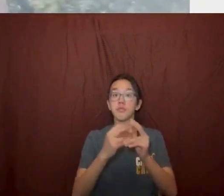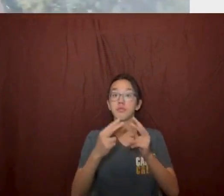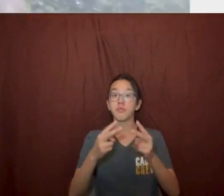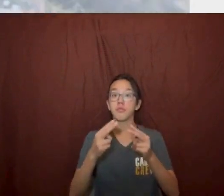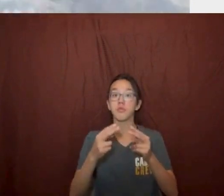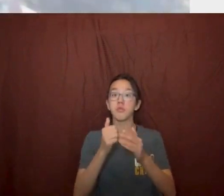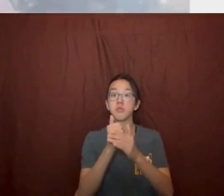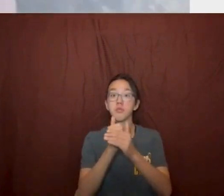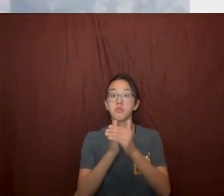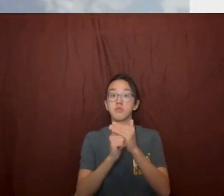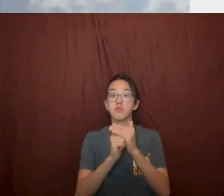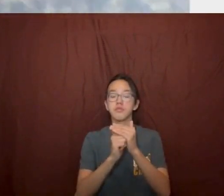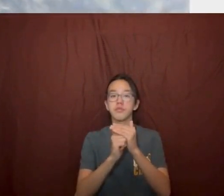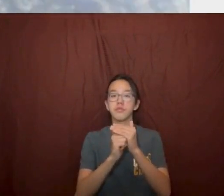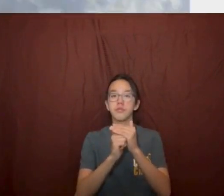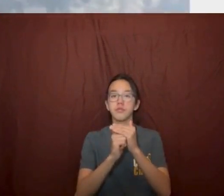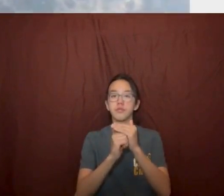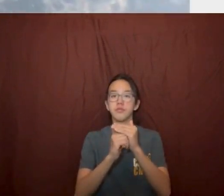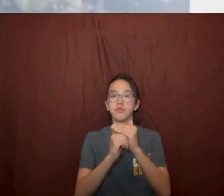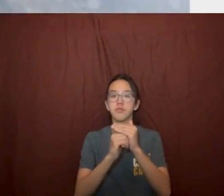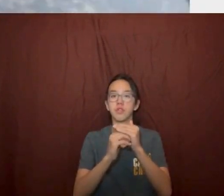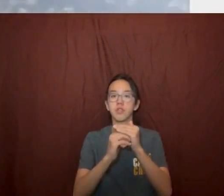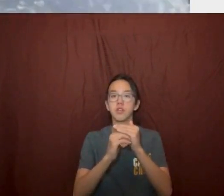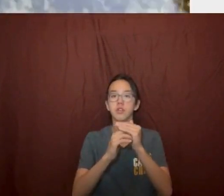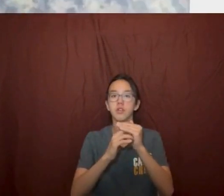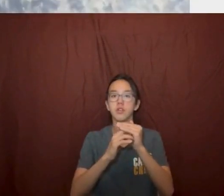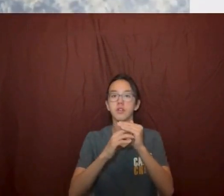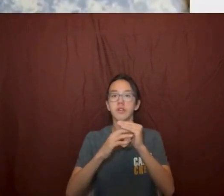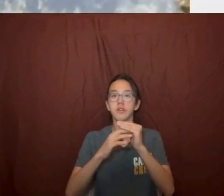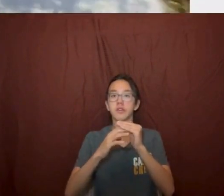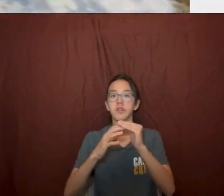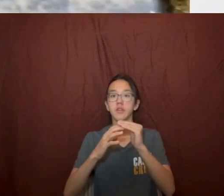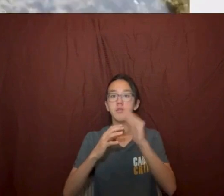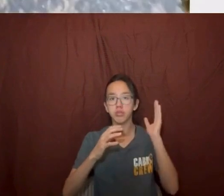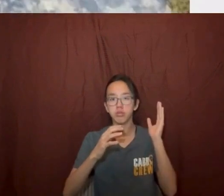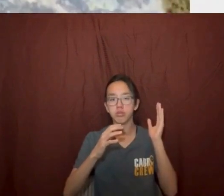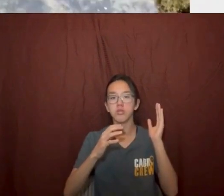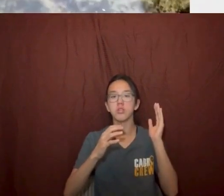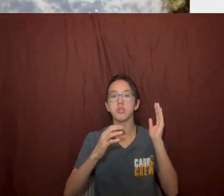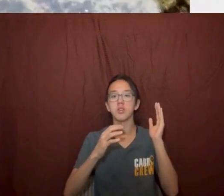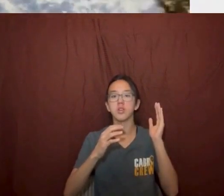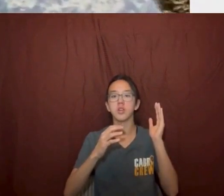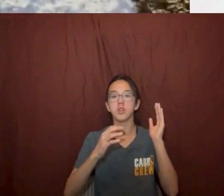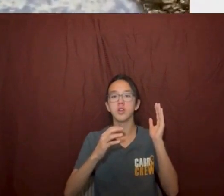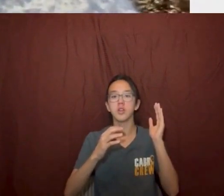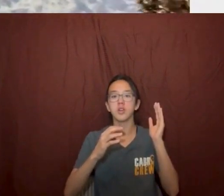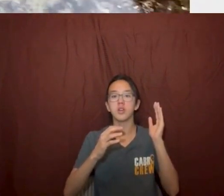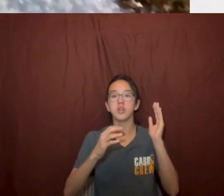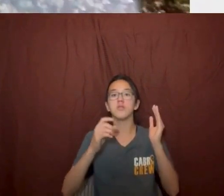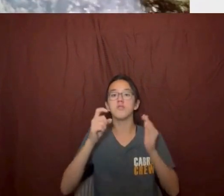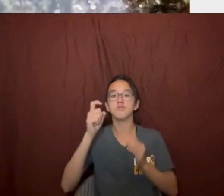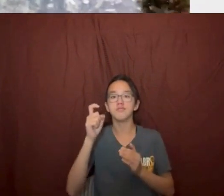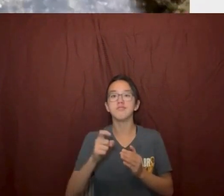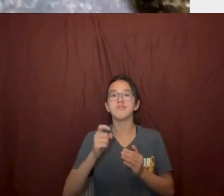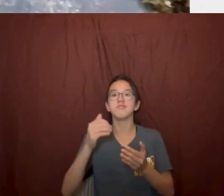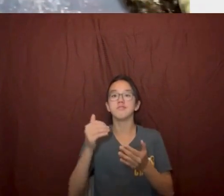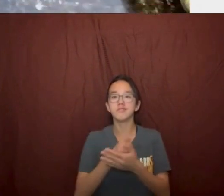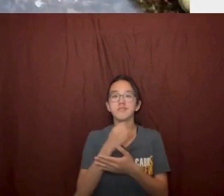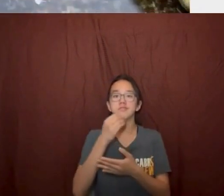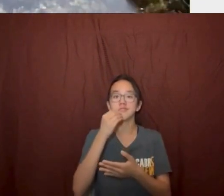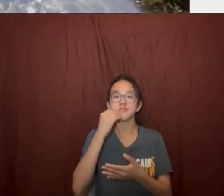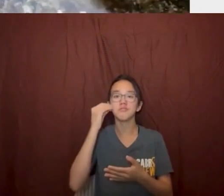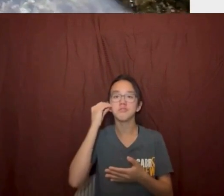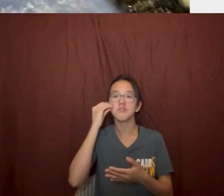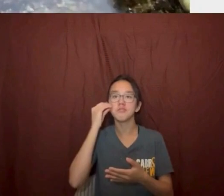But as they grow, they get too big for their shell homes. So they have